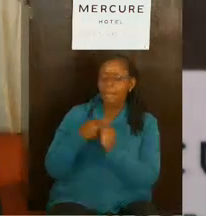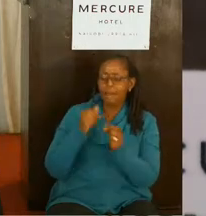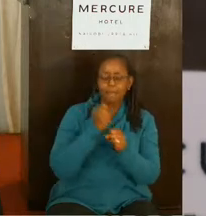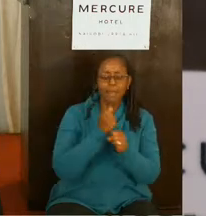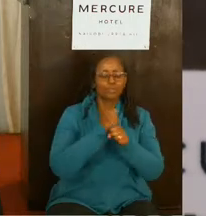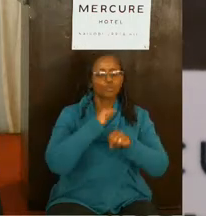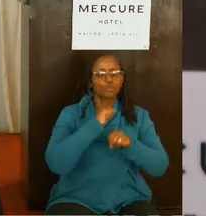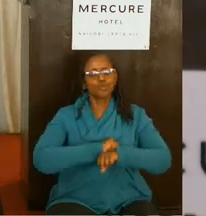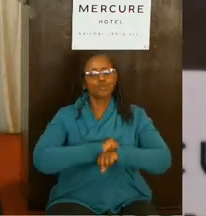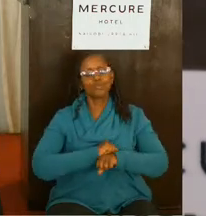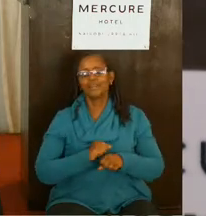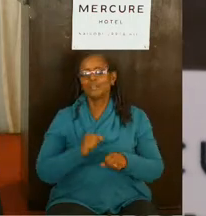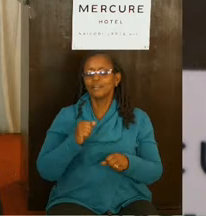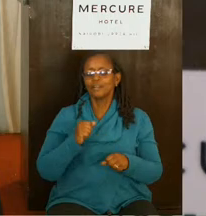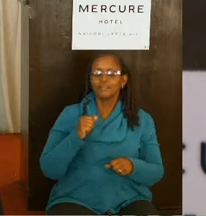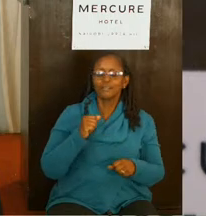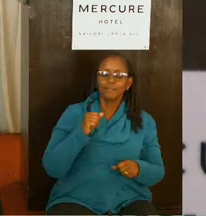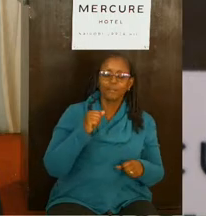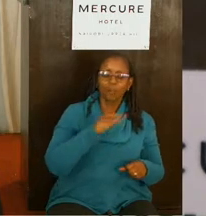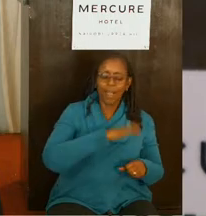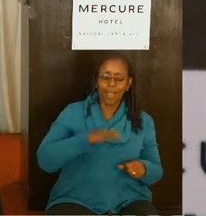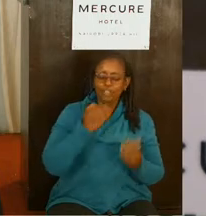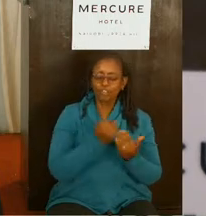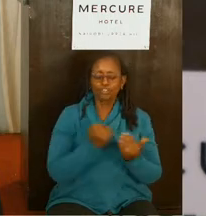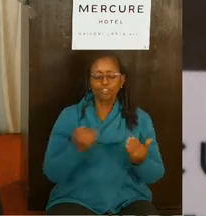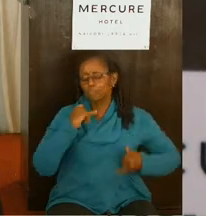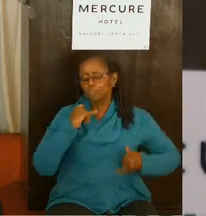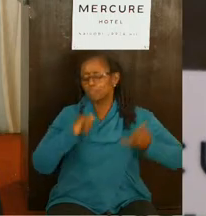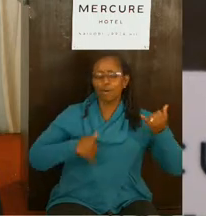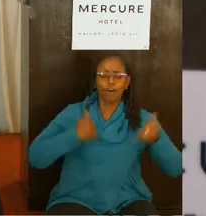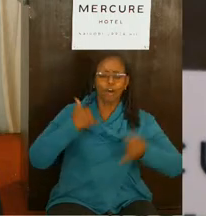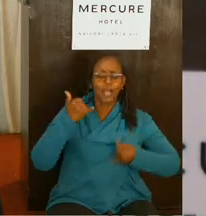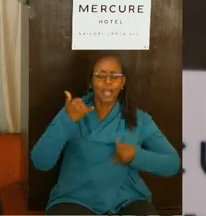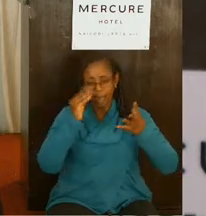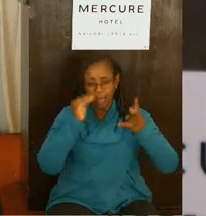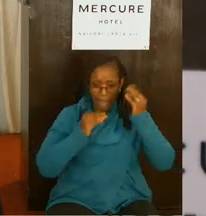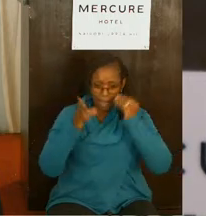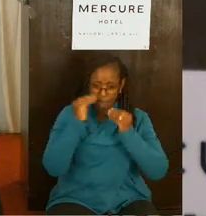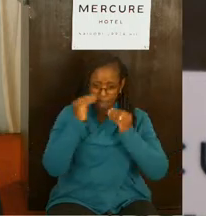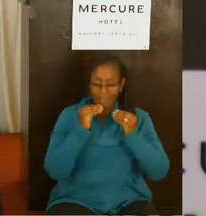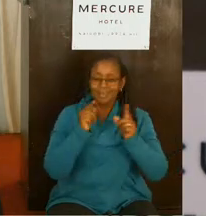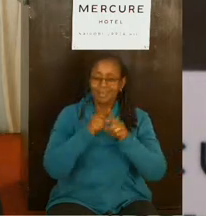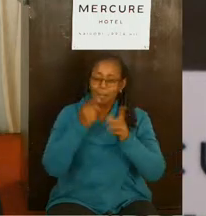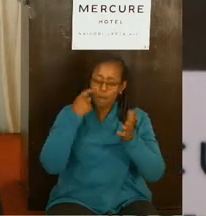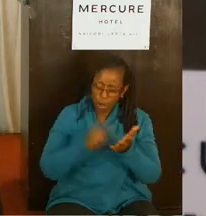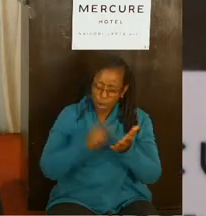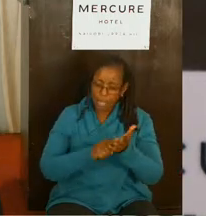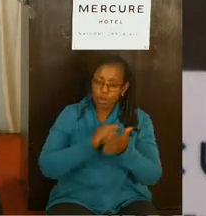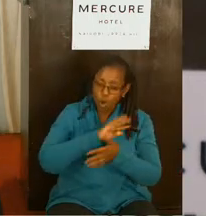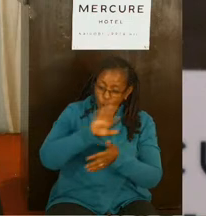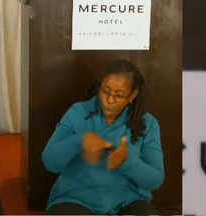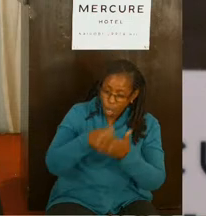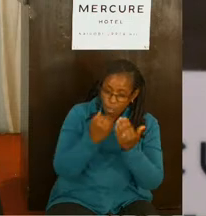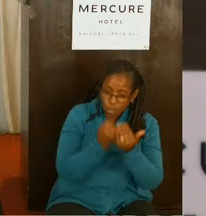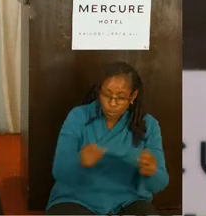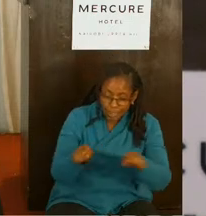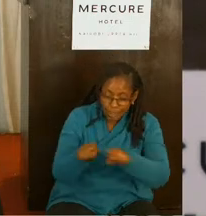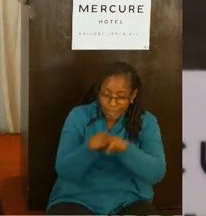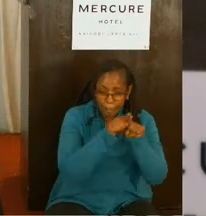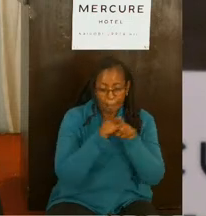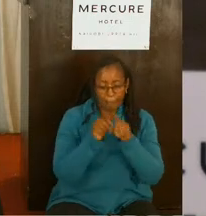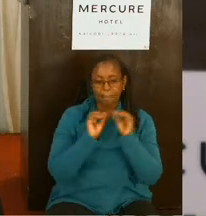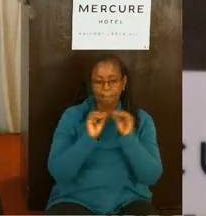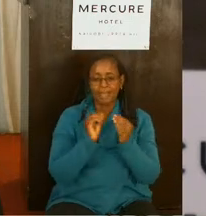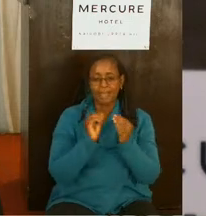joyful school where children are learning and recognizing that not all children are the same some will do well academically and